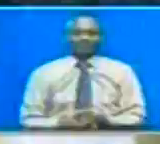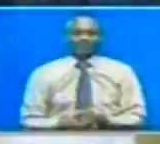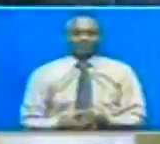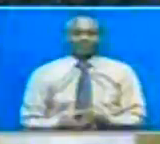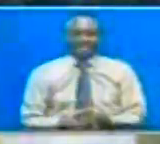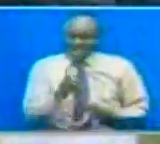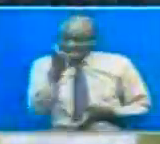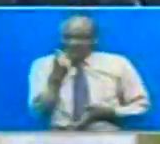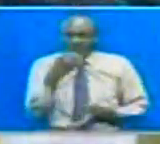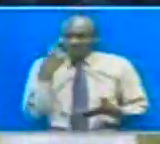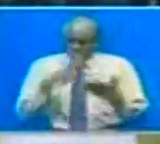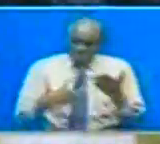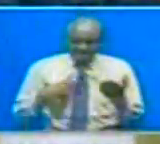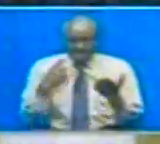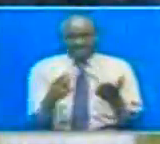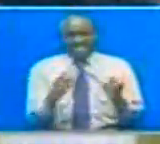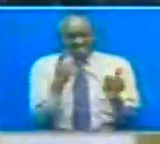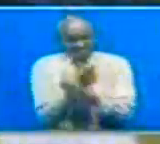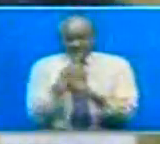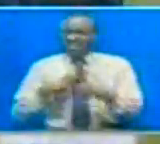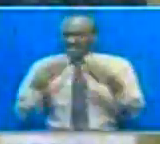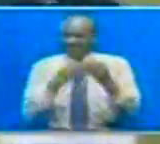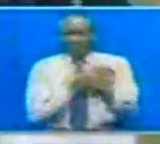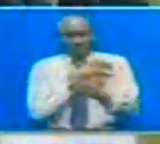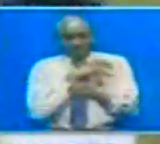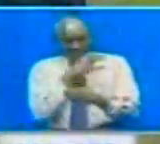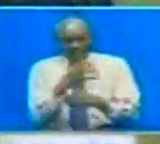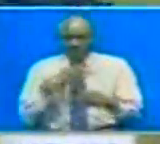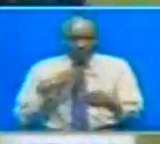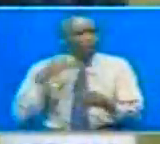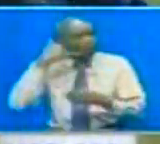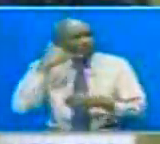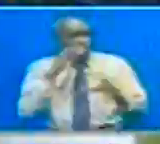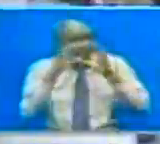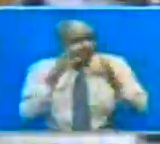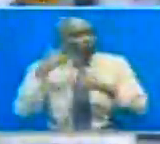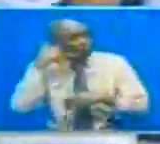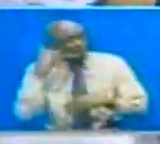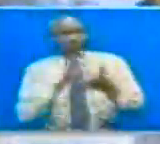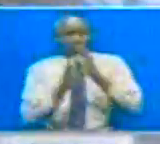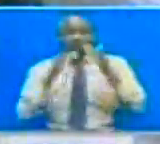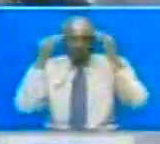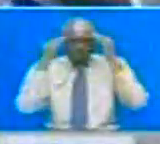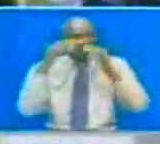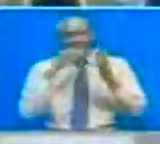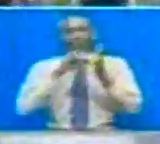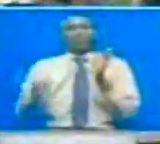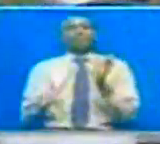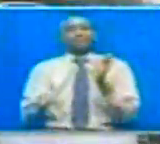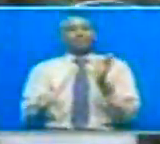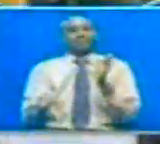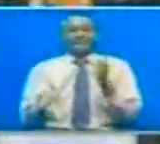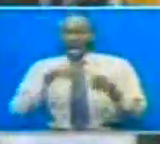The provision to give intelligence agencies powers to intercept phone conversation without a court order was dropped. On the issue